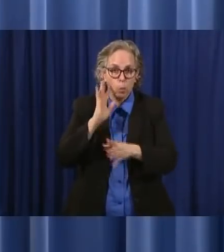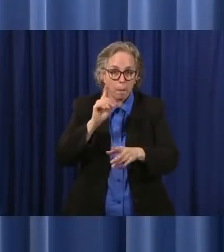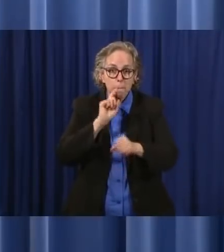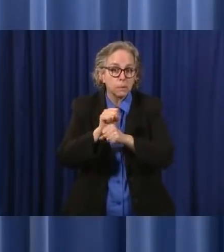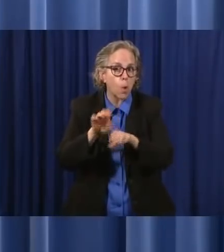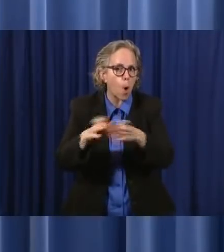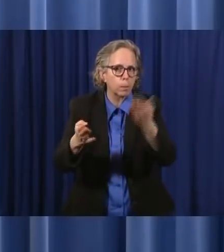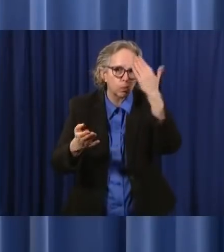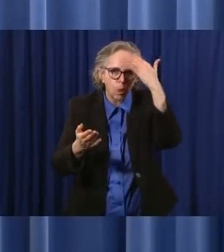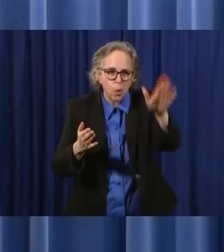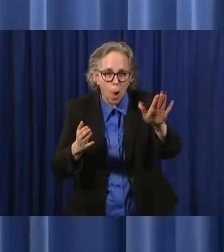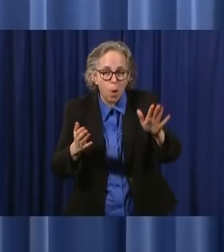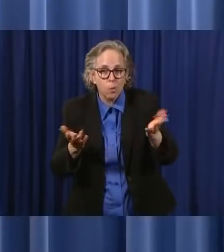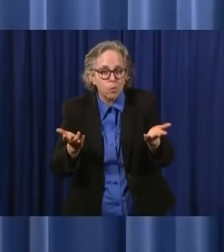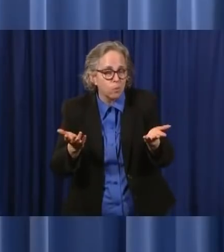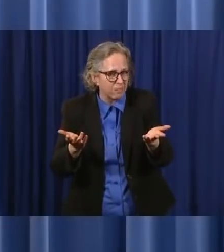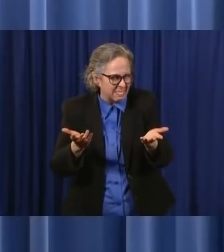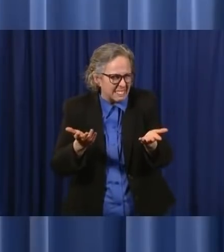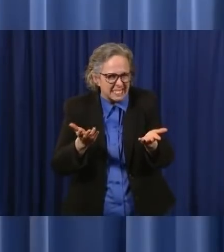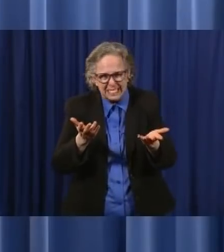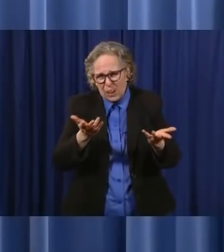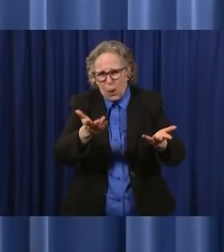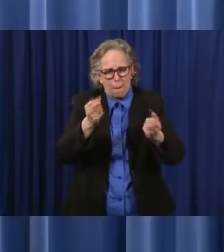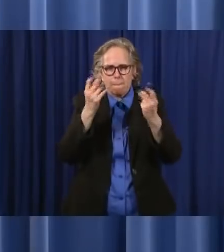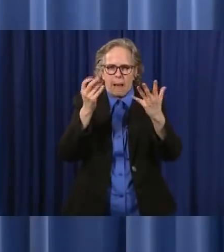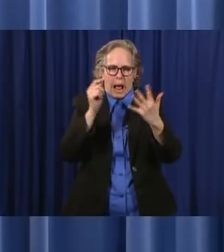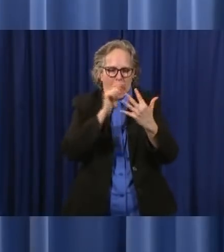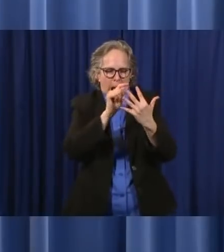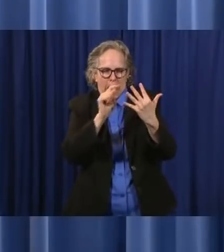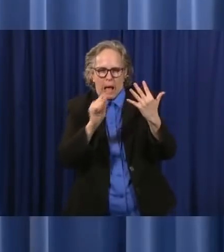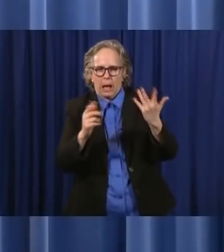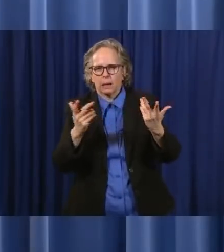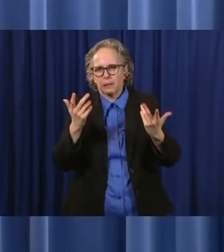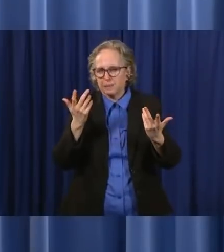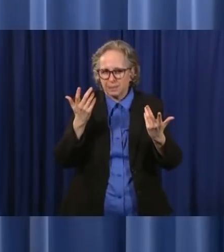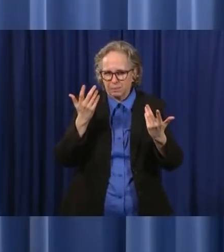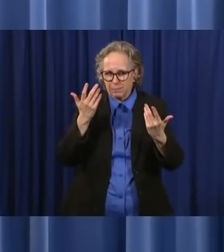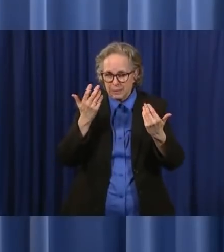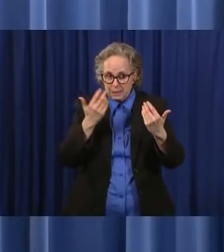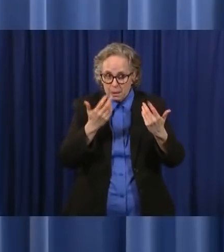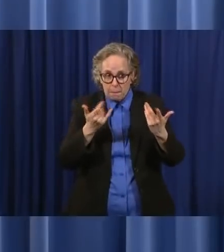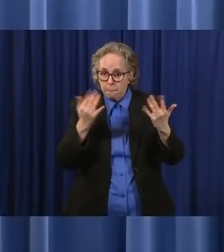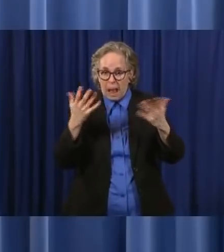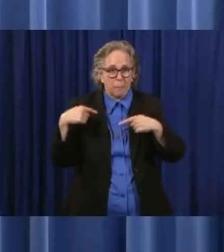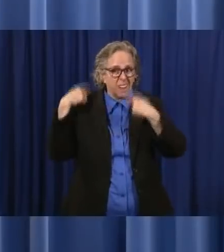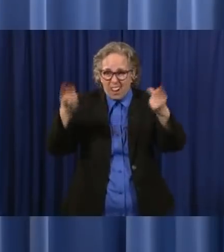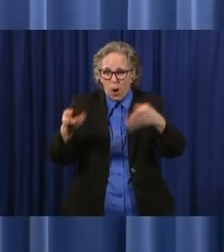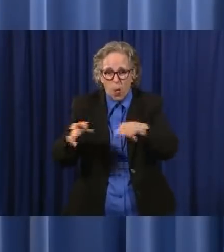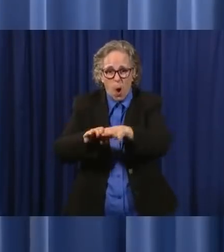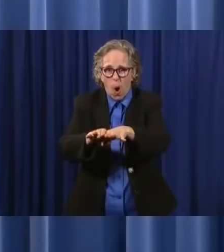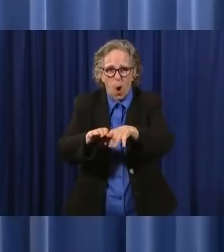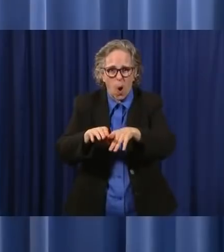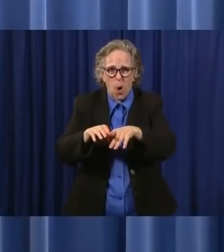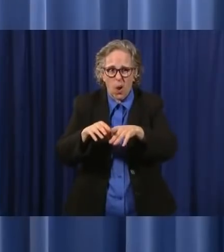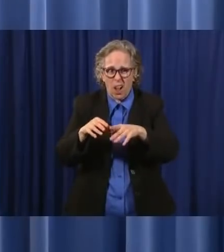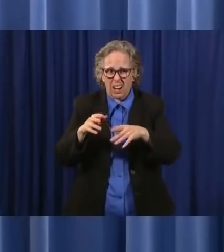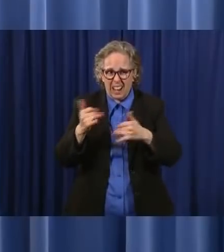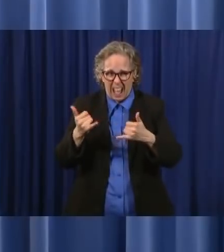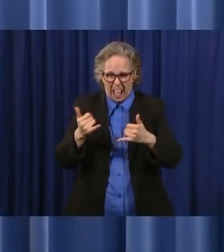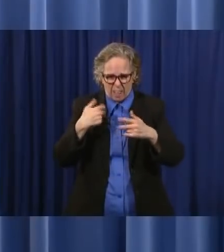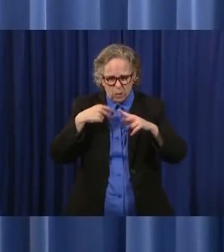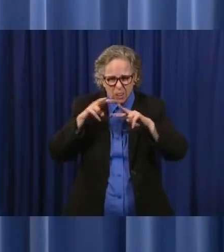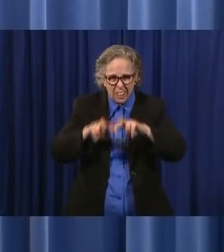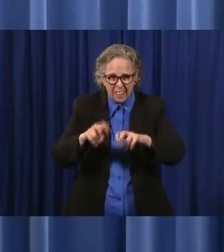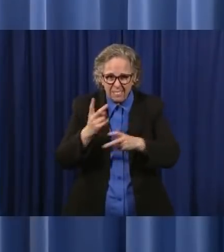know, many of them have been closed. Now they're going to have to assess this and